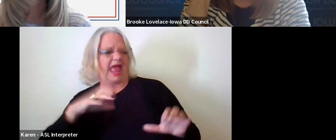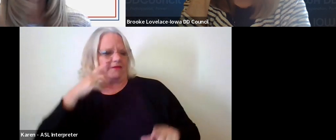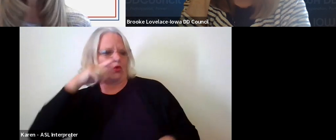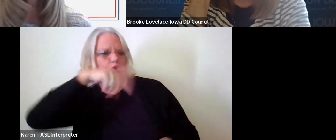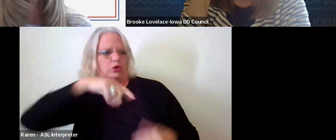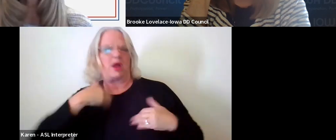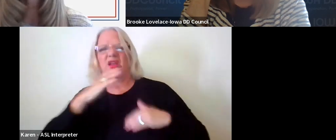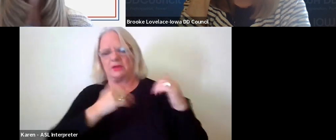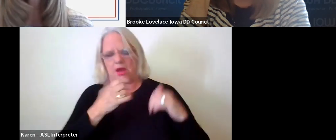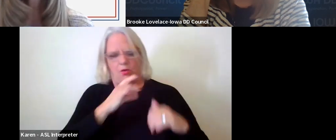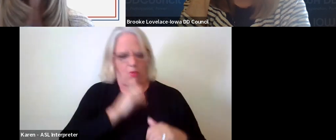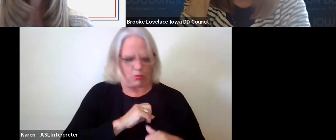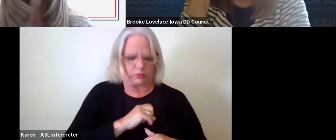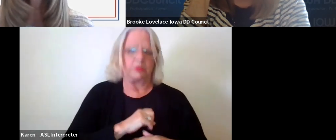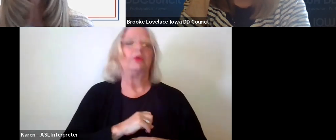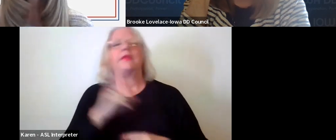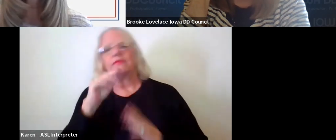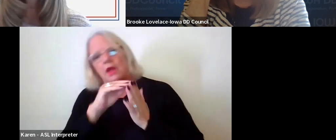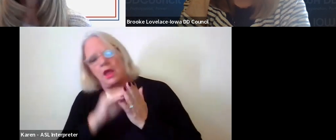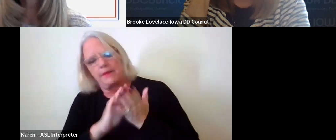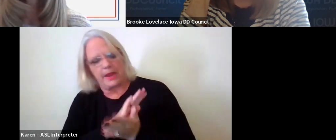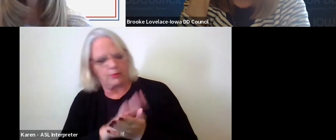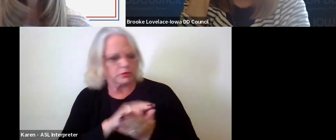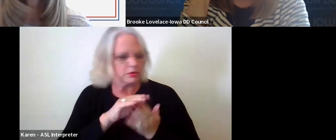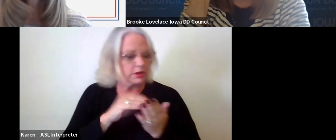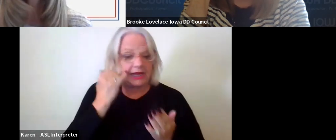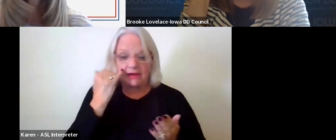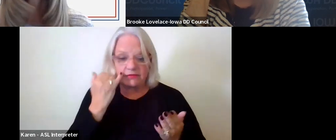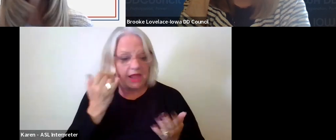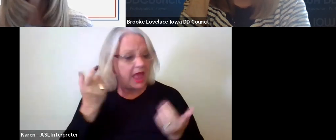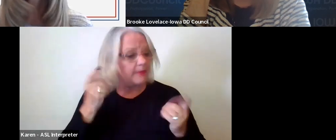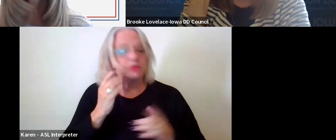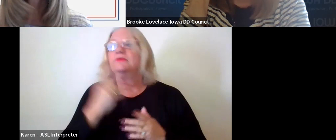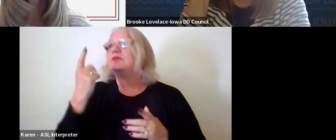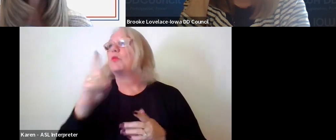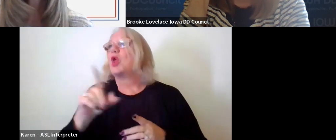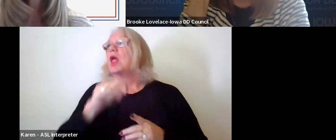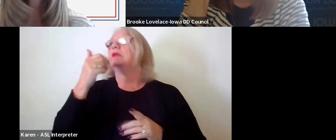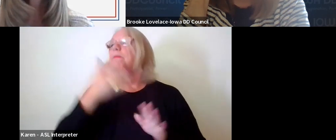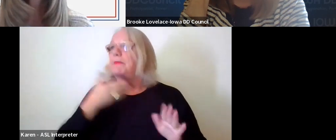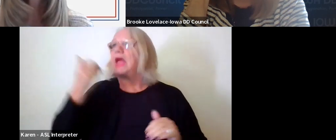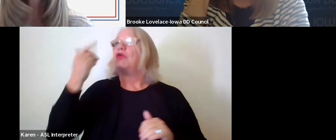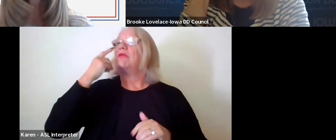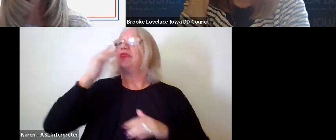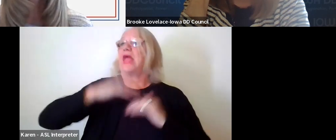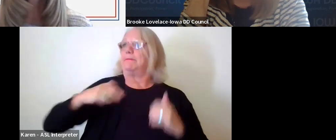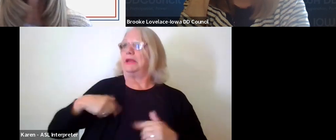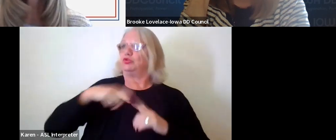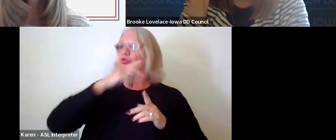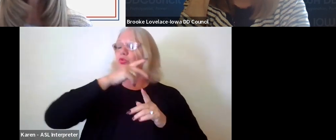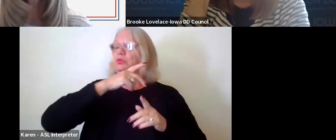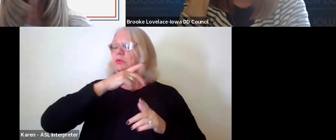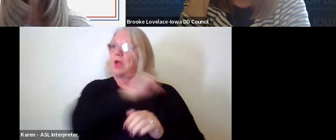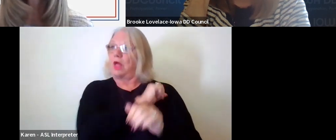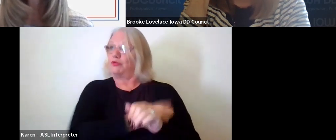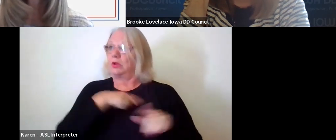then they have to agree that they're going to notify us if that would happen to change. So when we look at this hierarchy, that tells us that